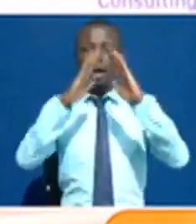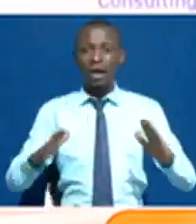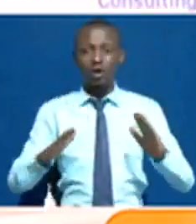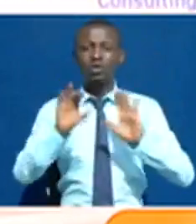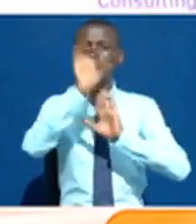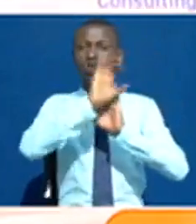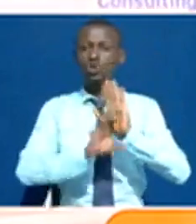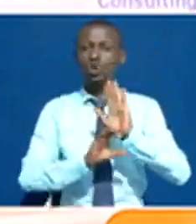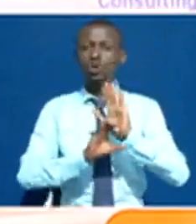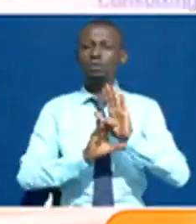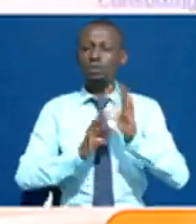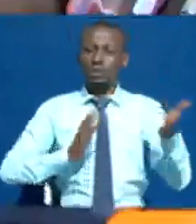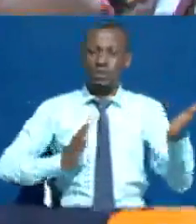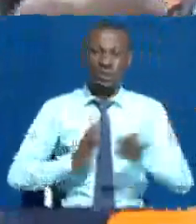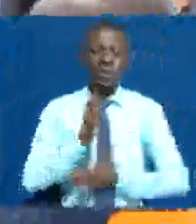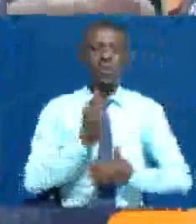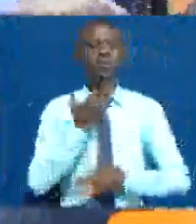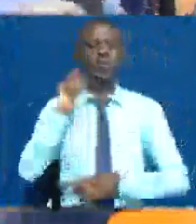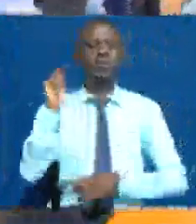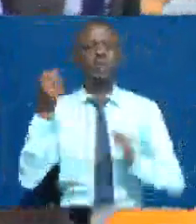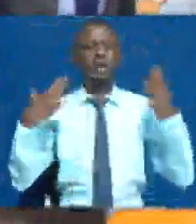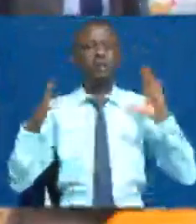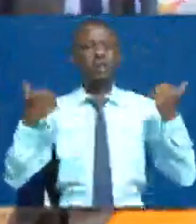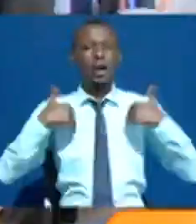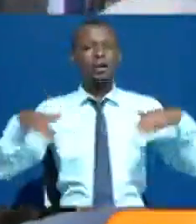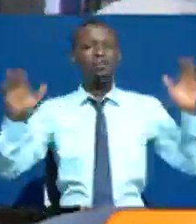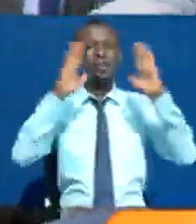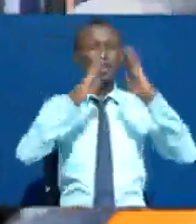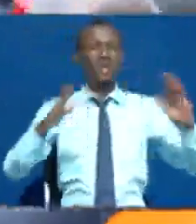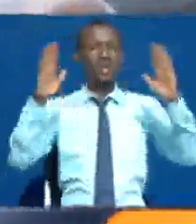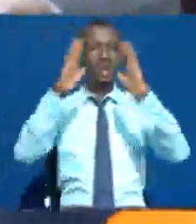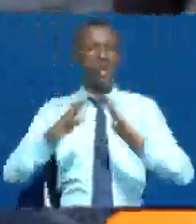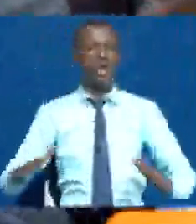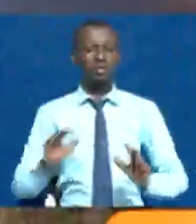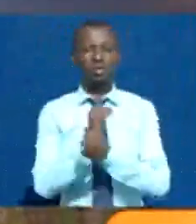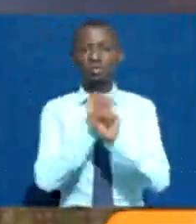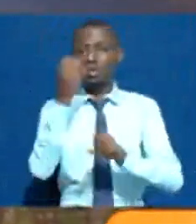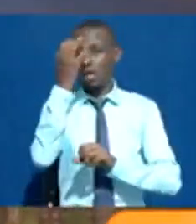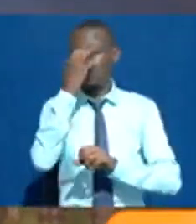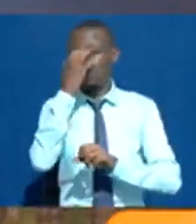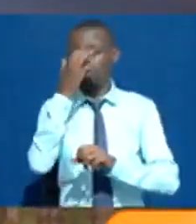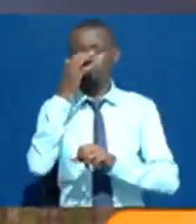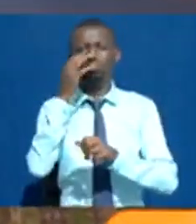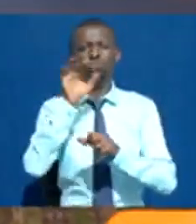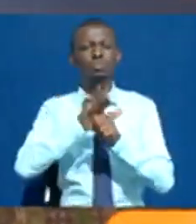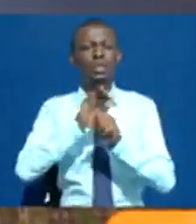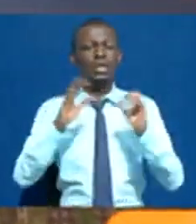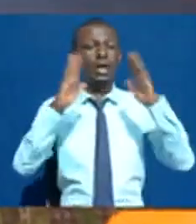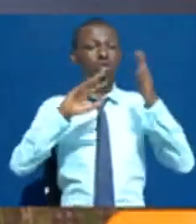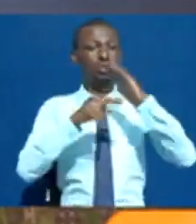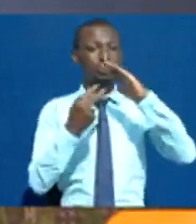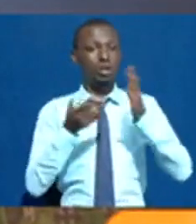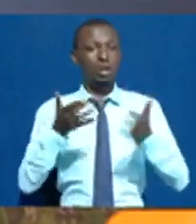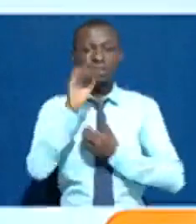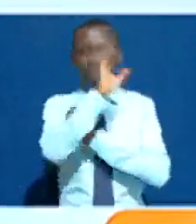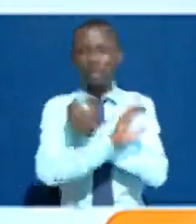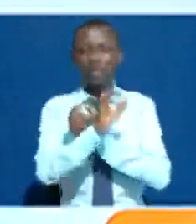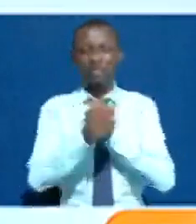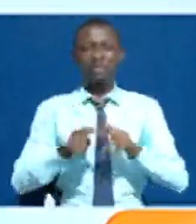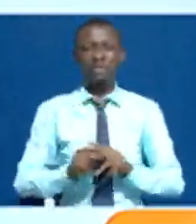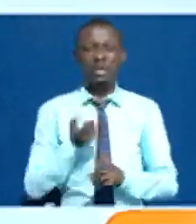We want Kenyans to have shelter. President William Ruto has already commissioned several housing projects across the country, and